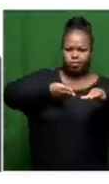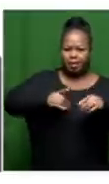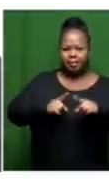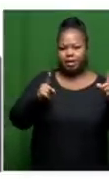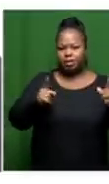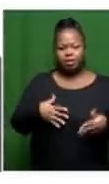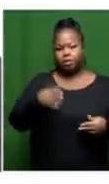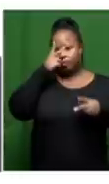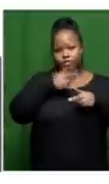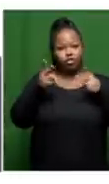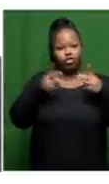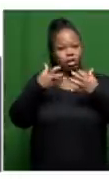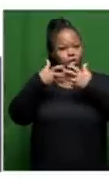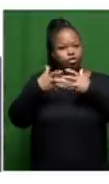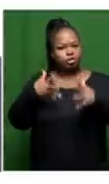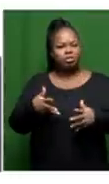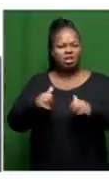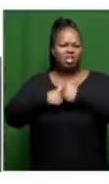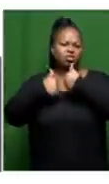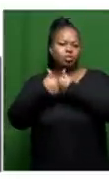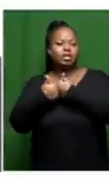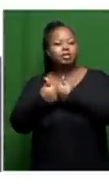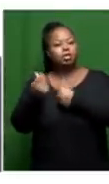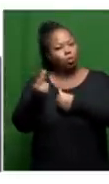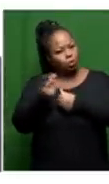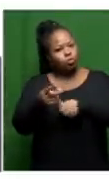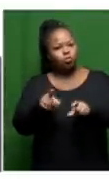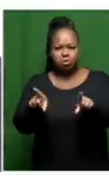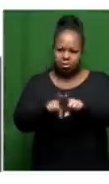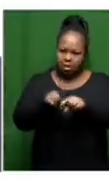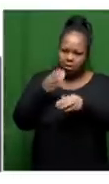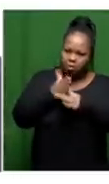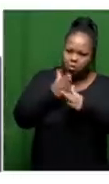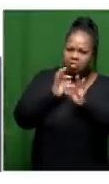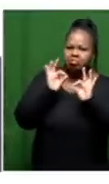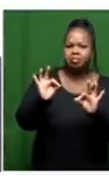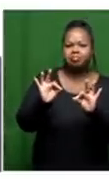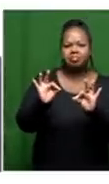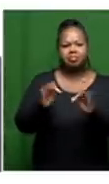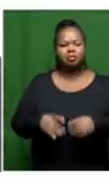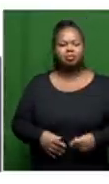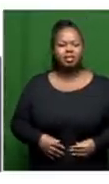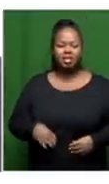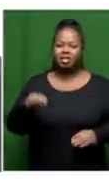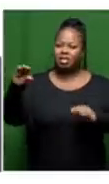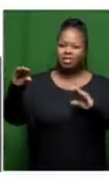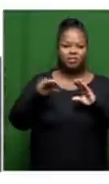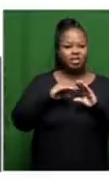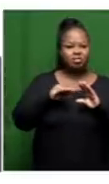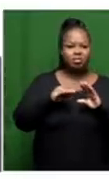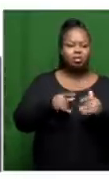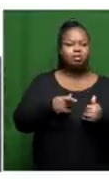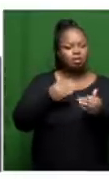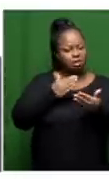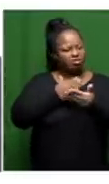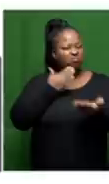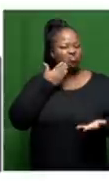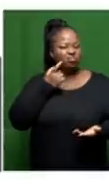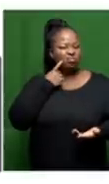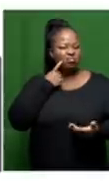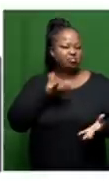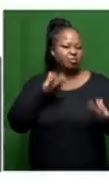our professional engineering associations are actually doing their jobs without hindrance, investment in infrastructure will flow